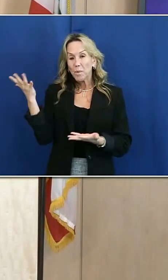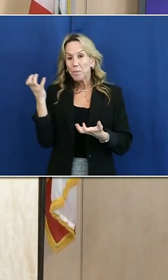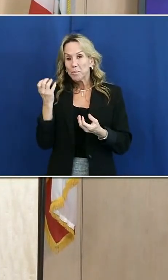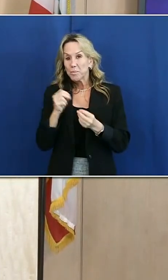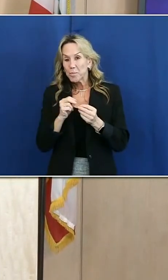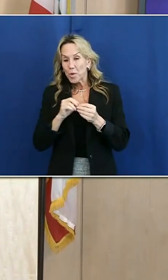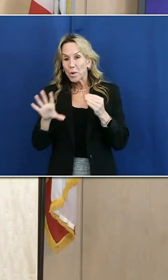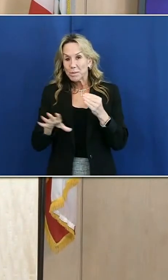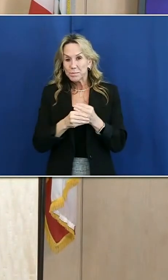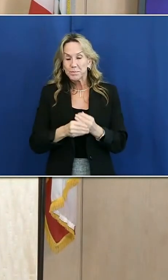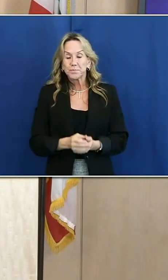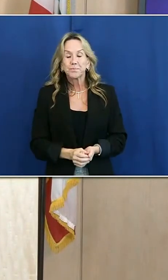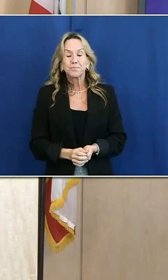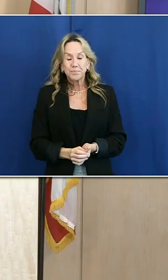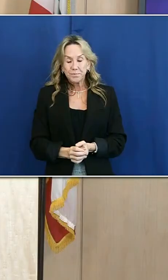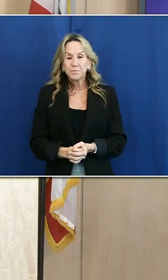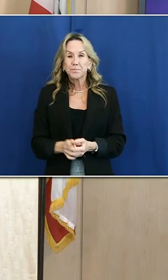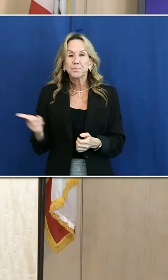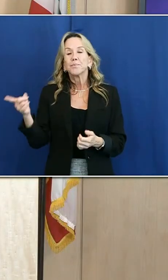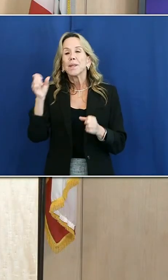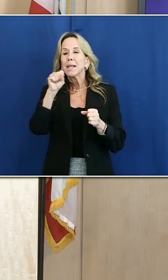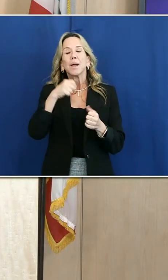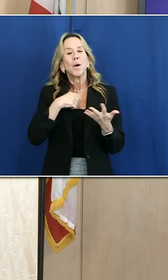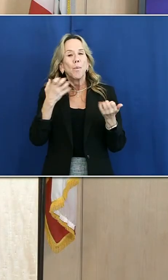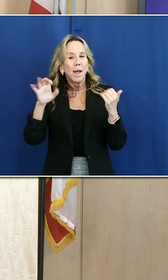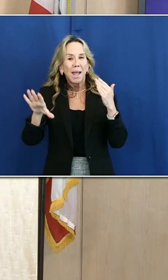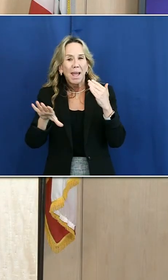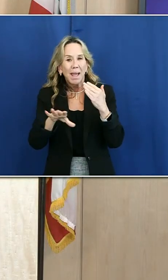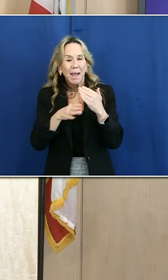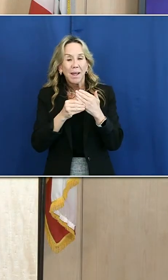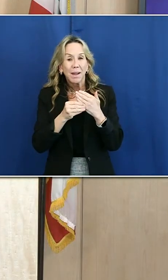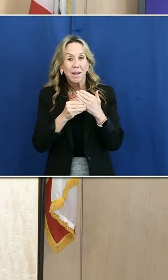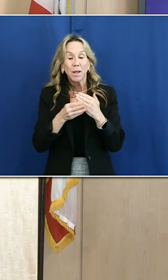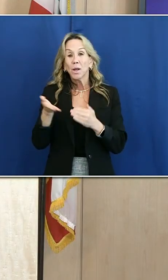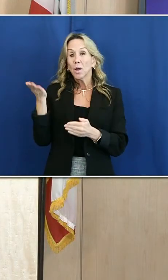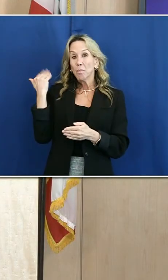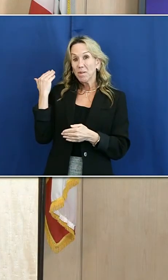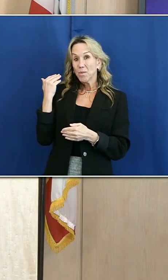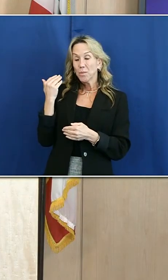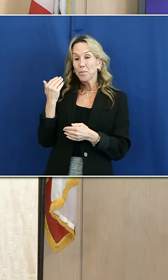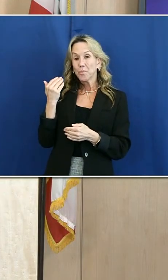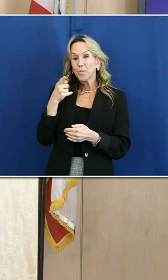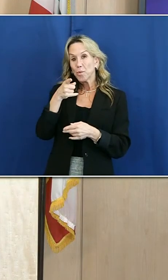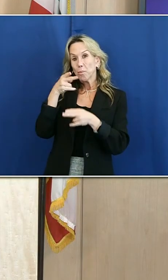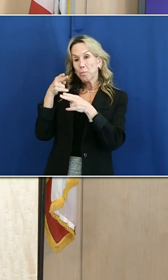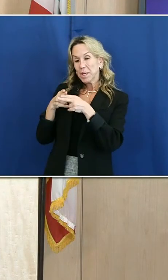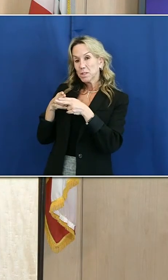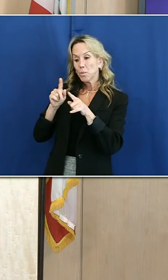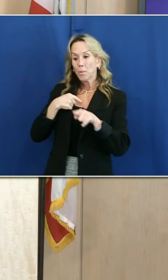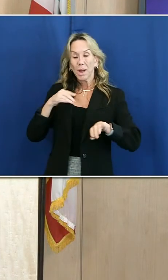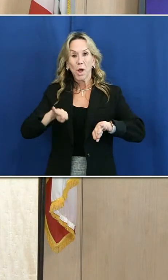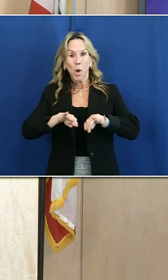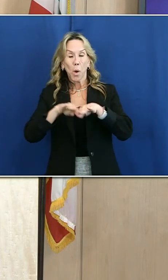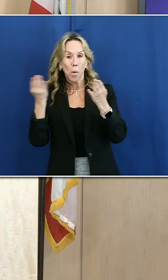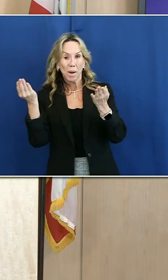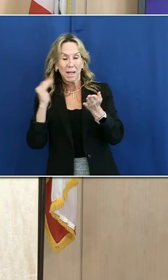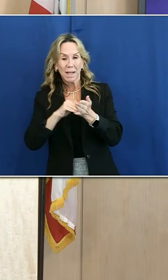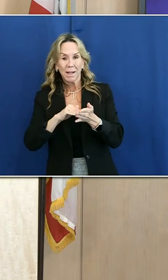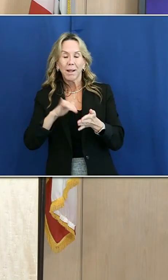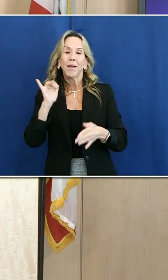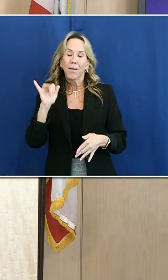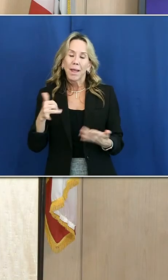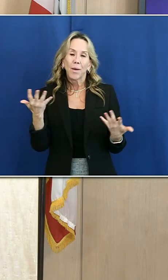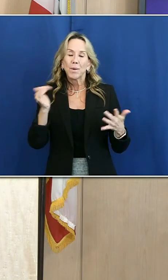Thank you, Gary. I just wanted to simply add that last time when we reopened, it was pretty much 100%,